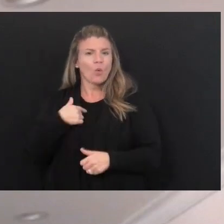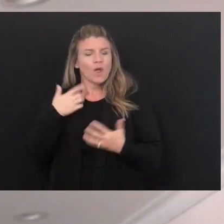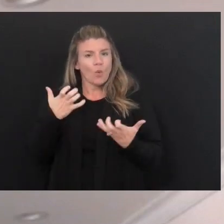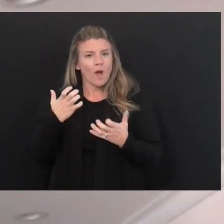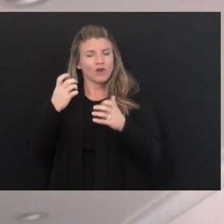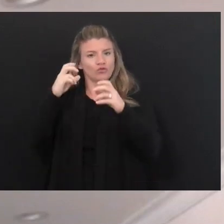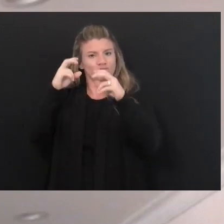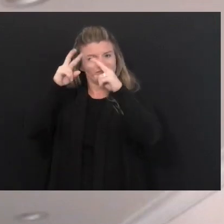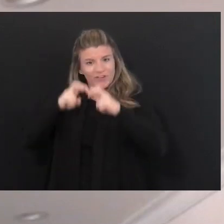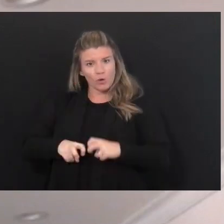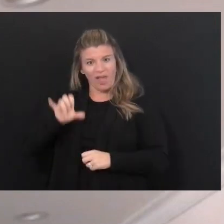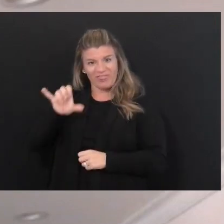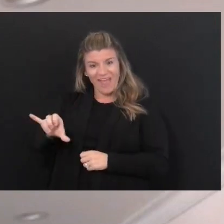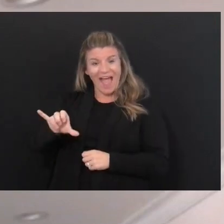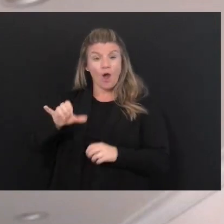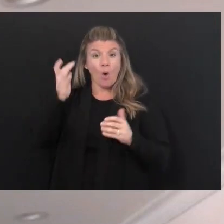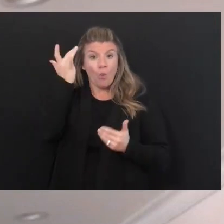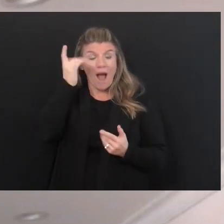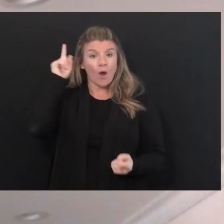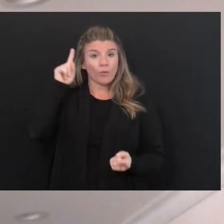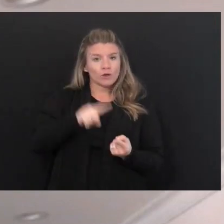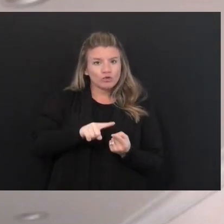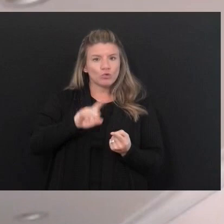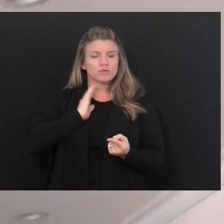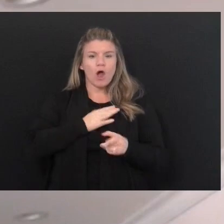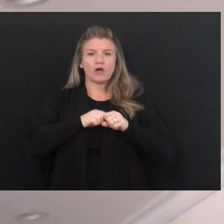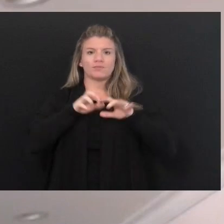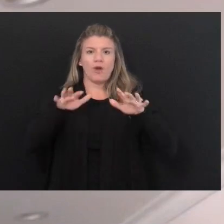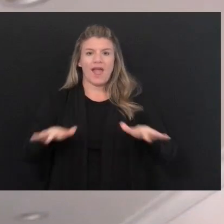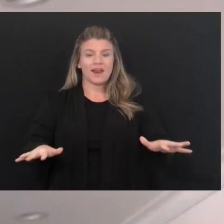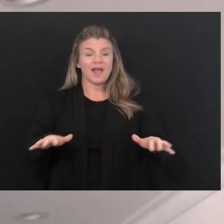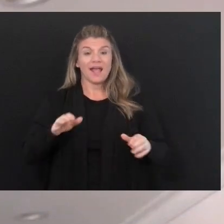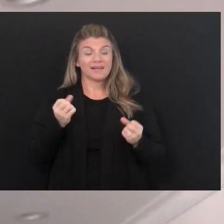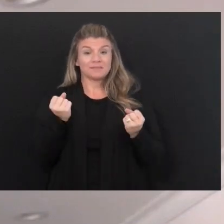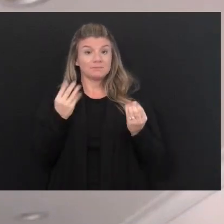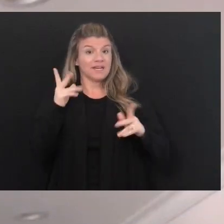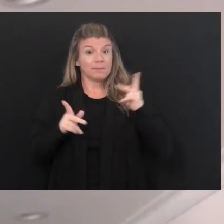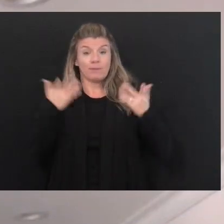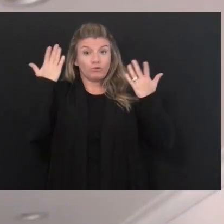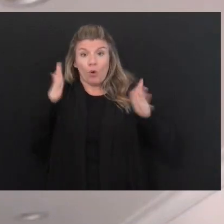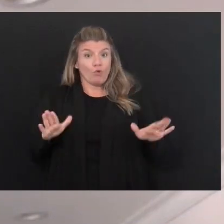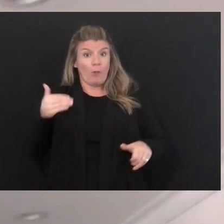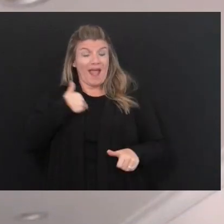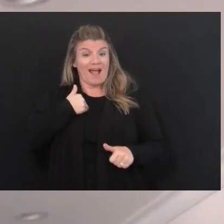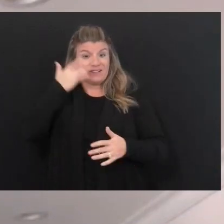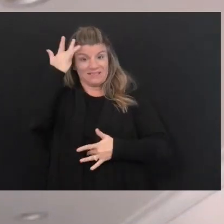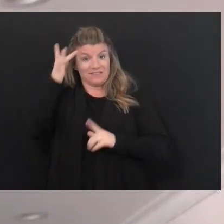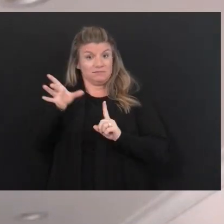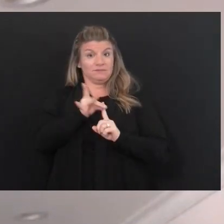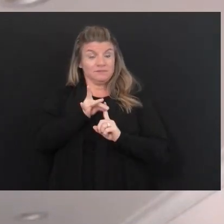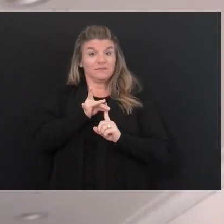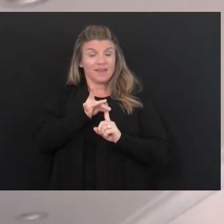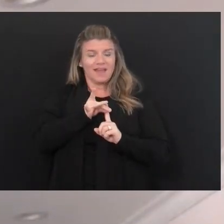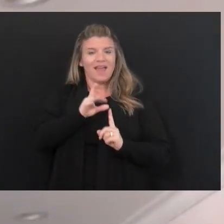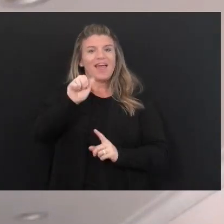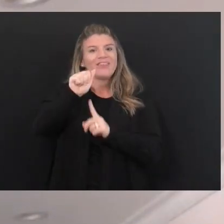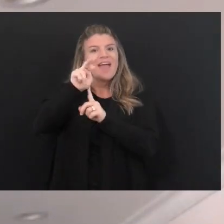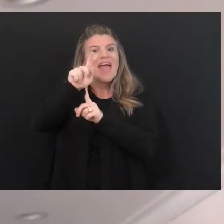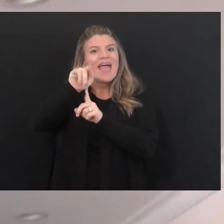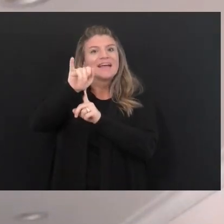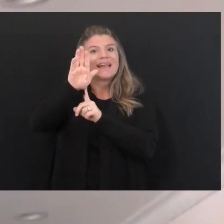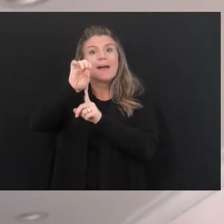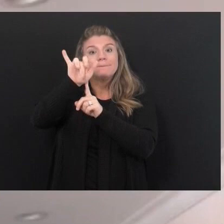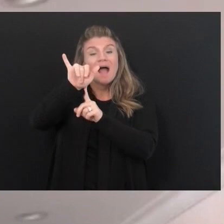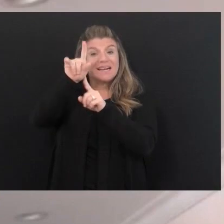so that we reduce the risk of spread by people that are asymptomatic or pre-symptomatic. I think the antibody testing, as